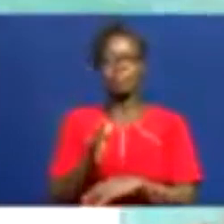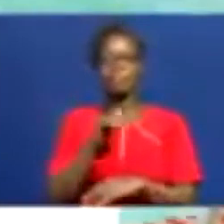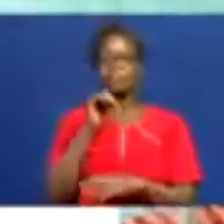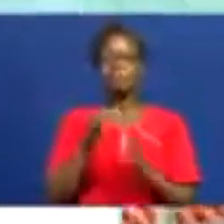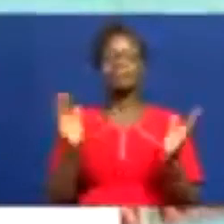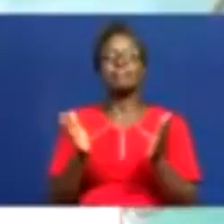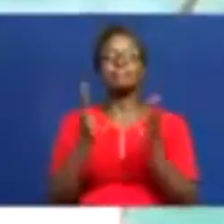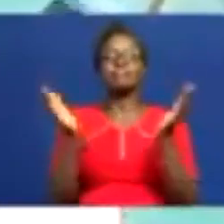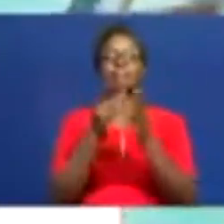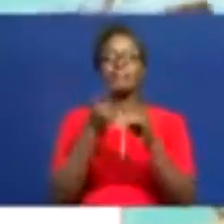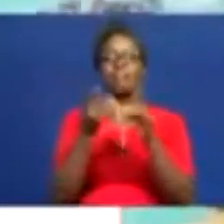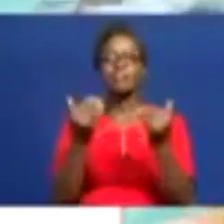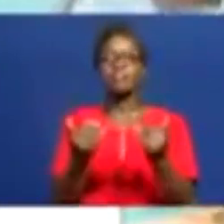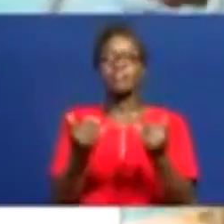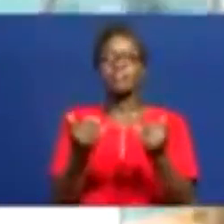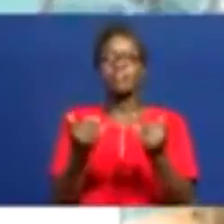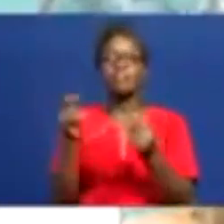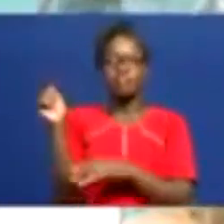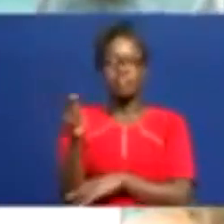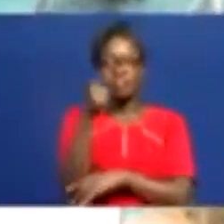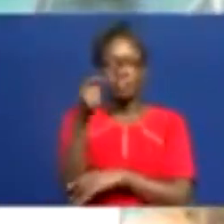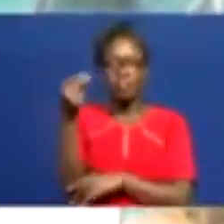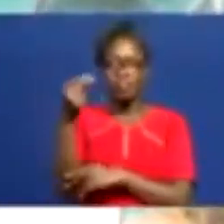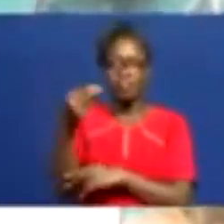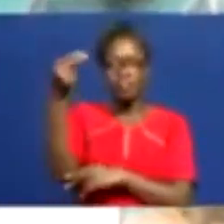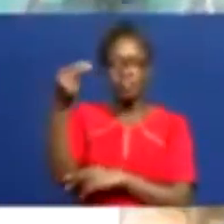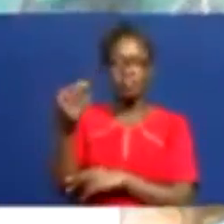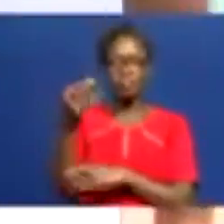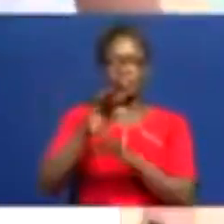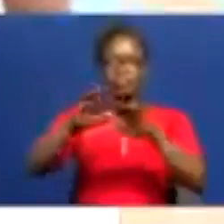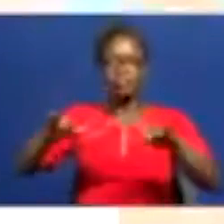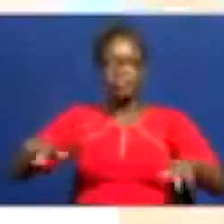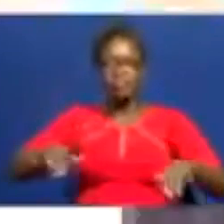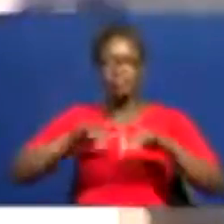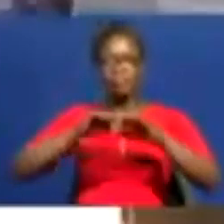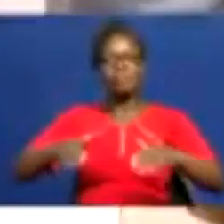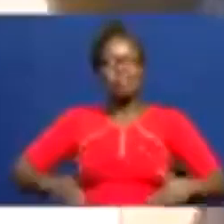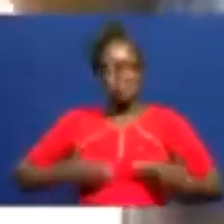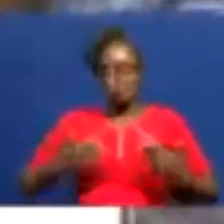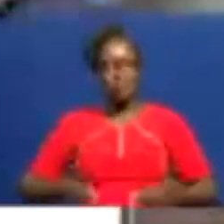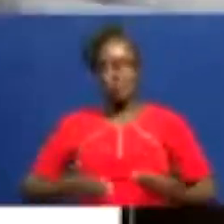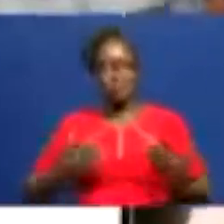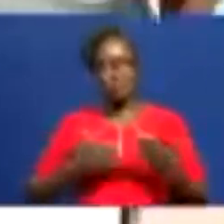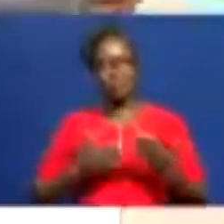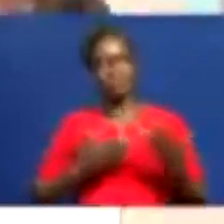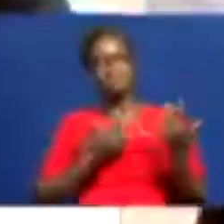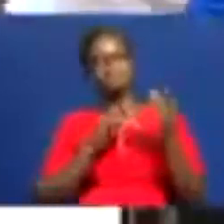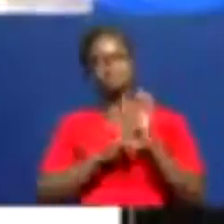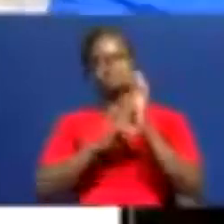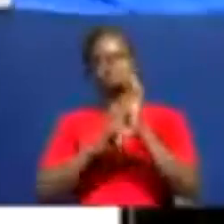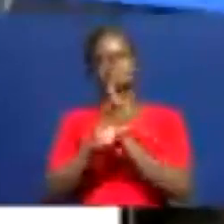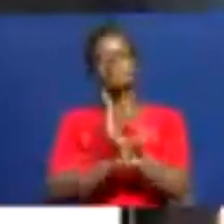Kenya. But now that we can carry our flag high, I mean, the swimmers are extremely excited and are looking forward to representing